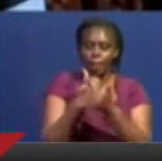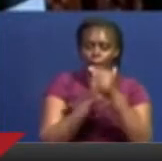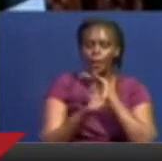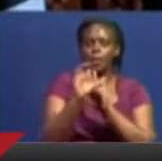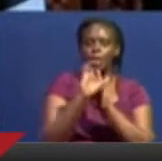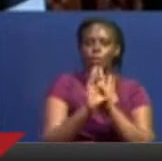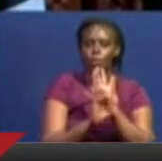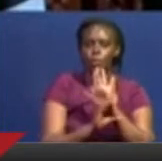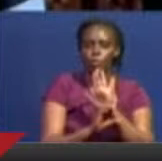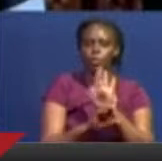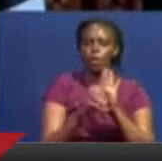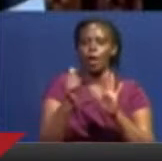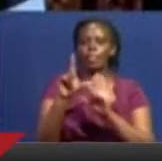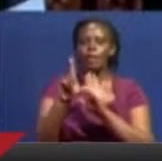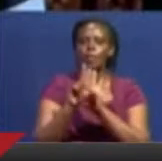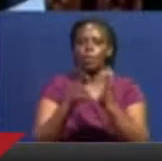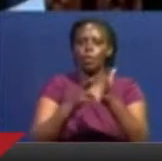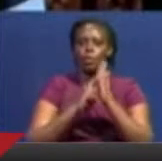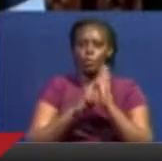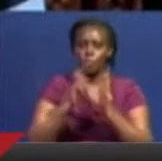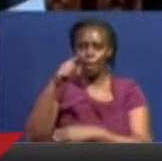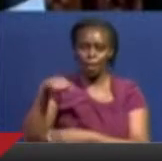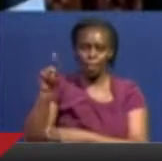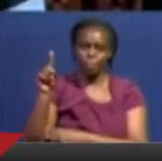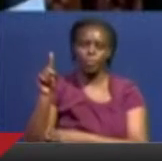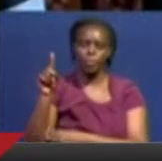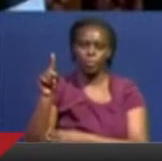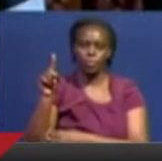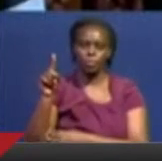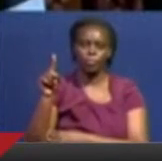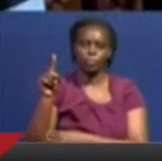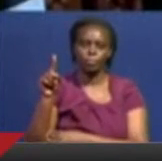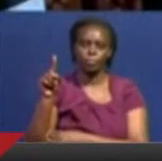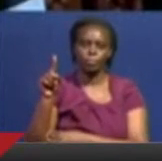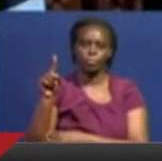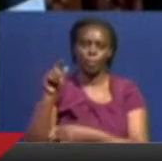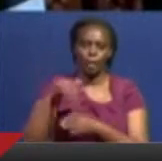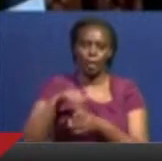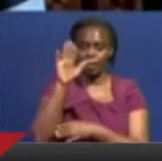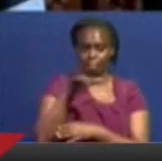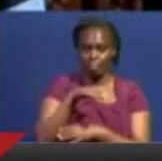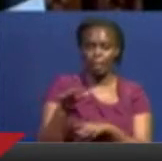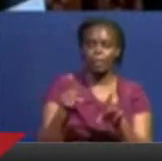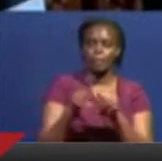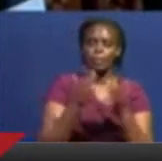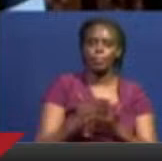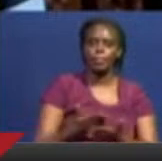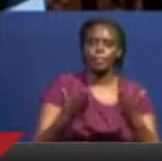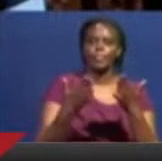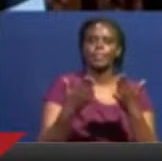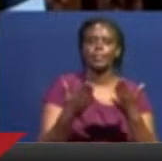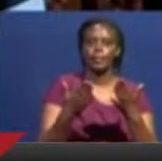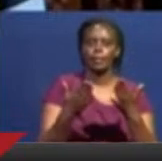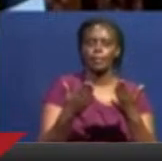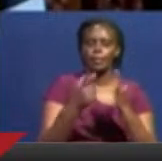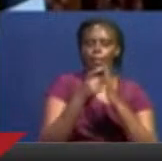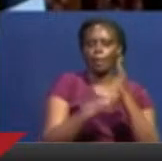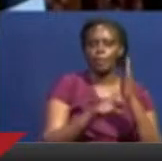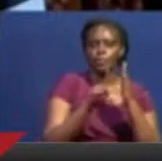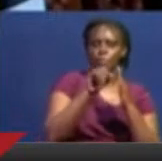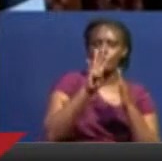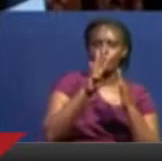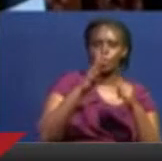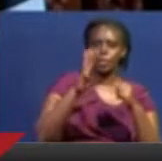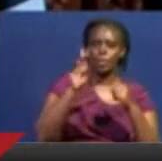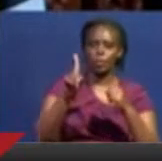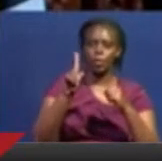the Constitution or any other law requires an approval of the House. Consequently, noting Article